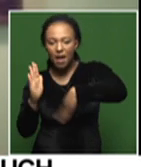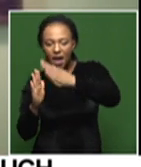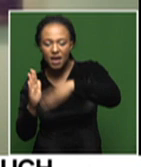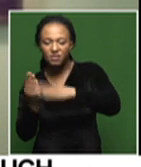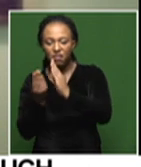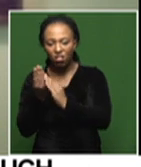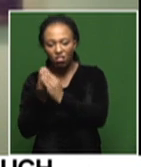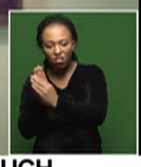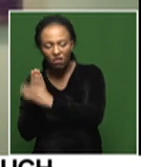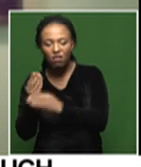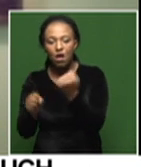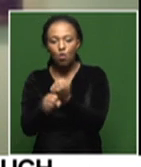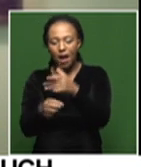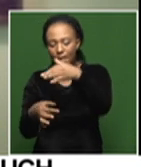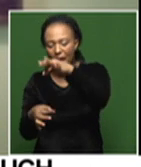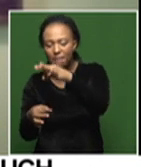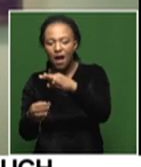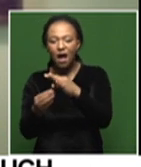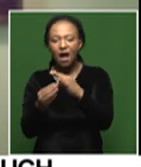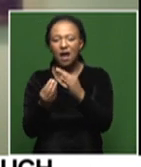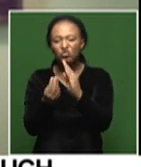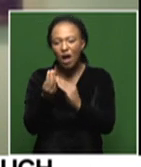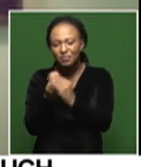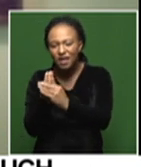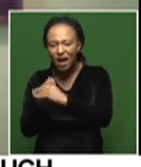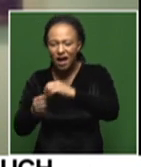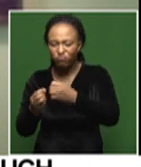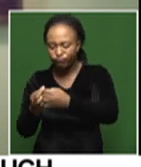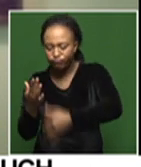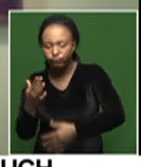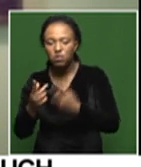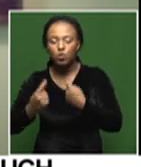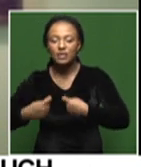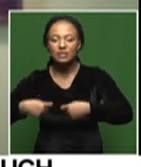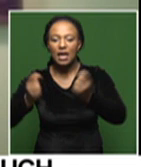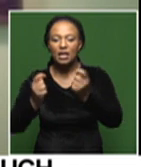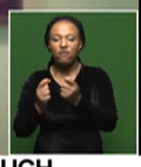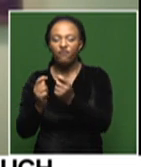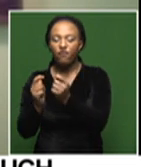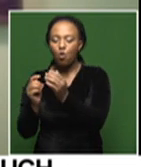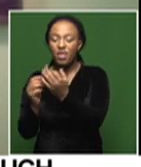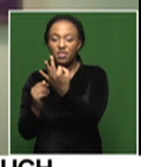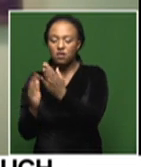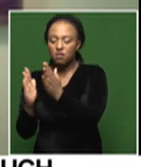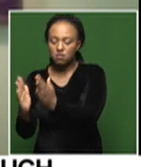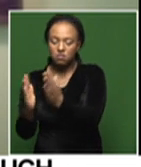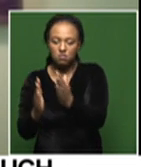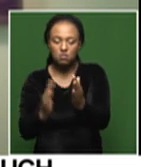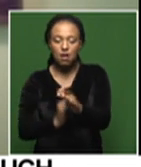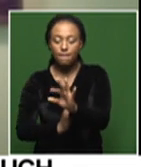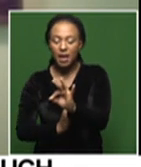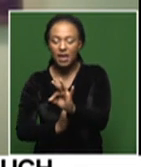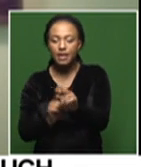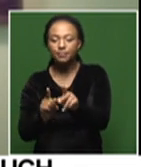and multiples, works on paper, sculpture, of course, will be sold over three sessions on Monday and